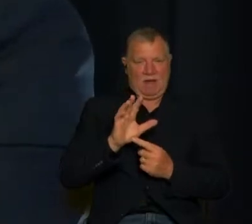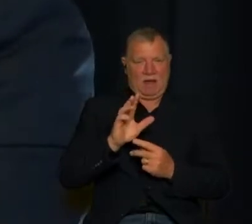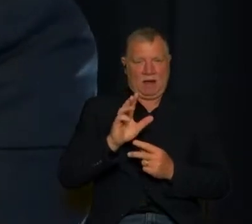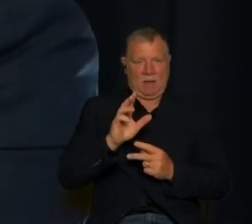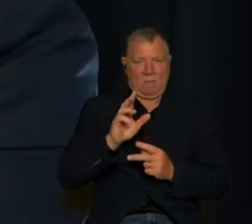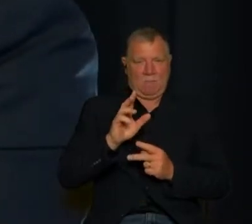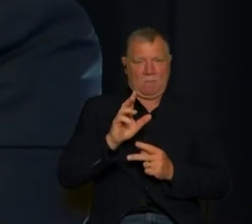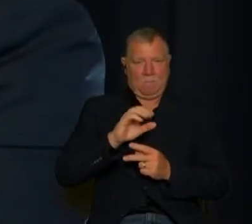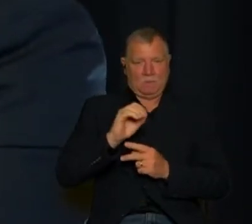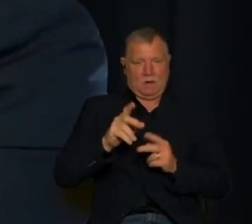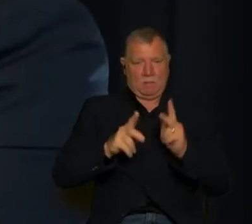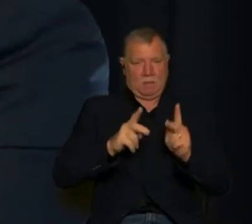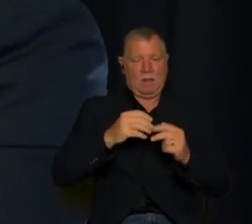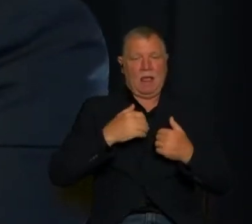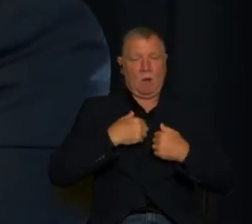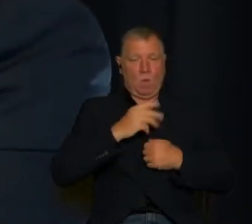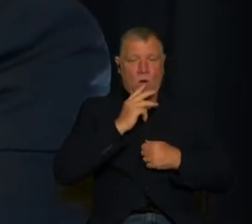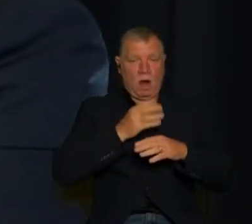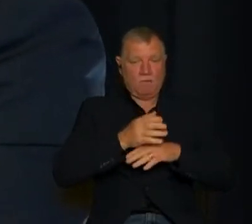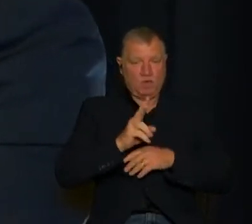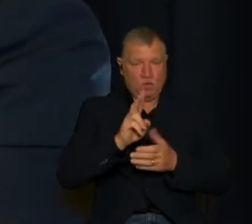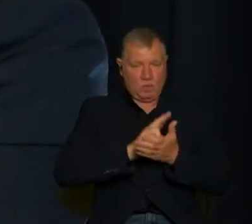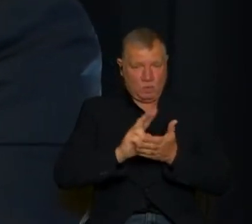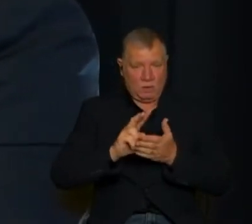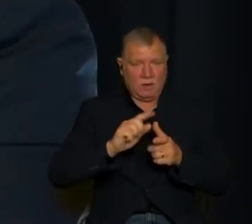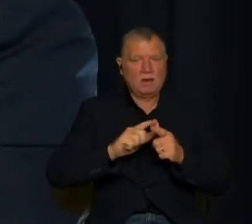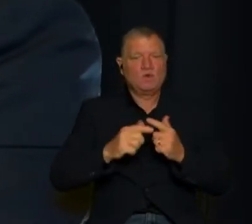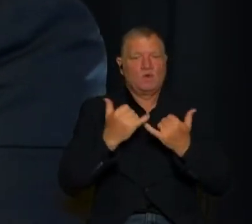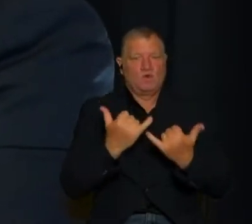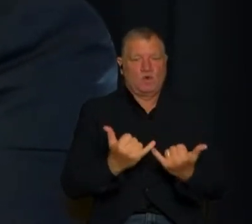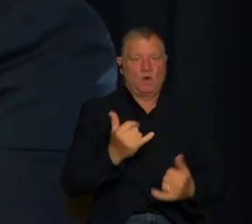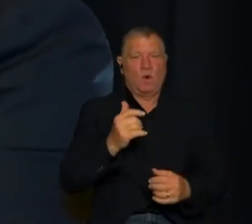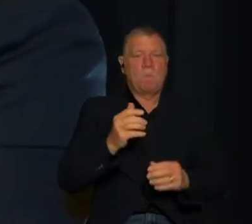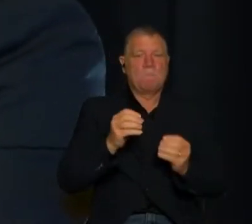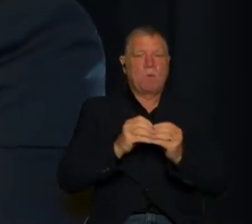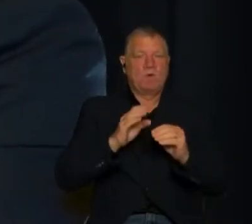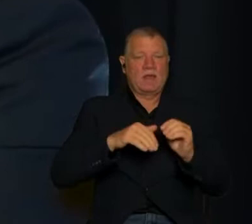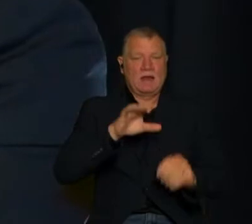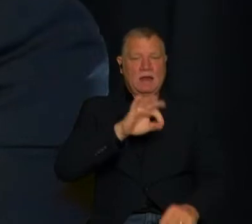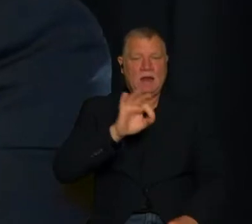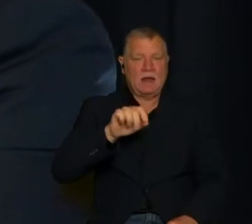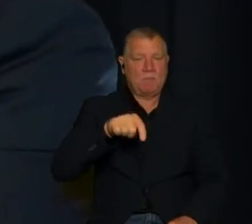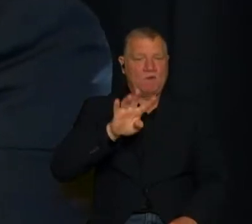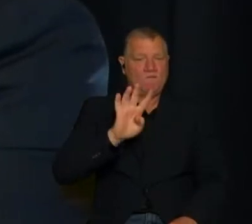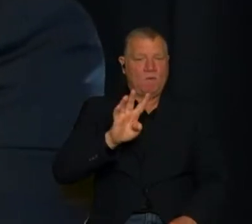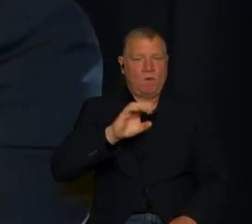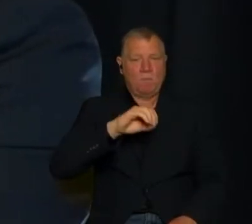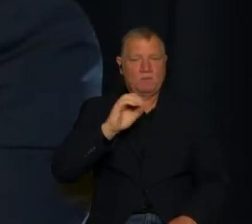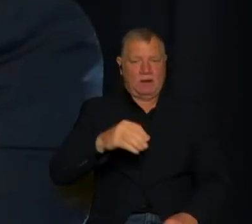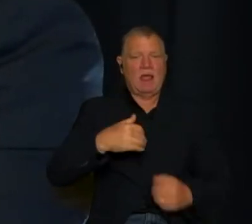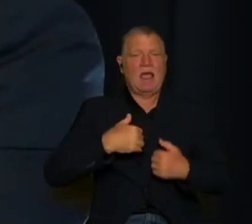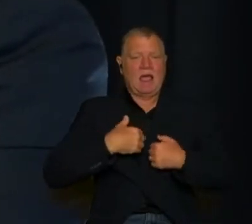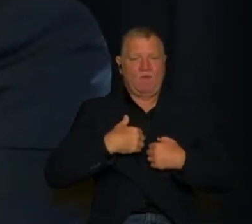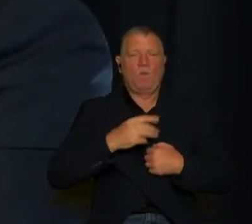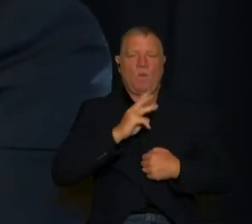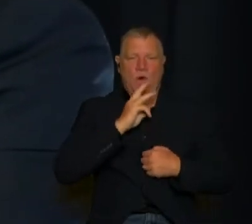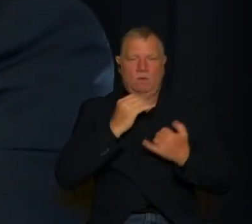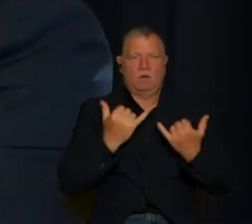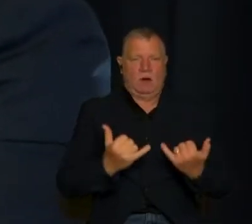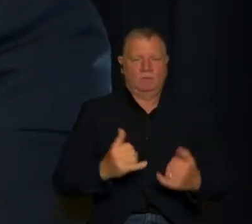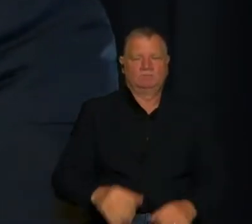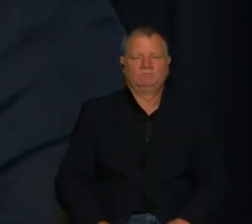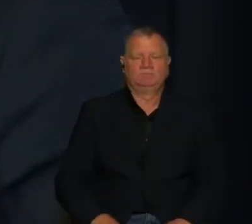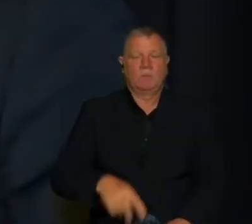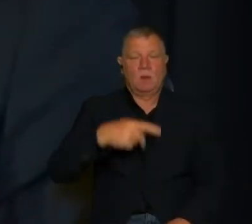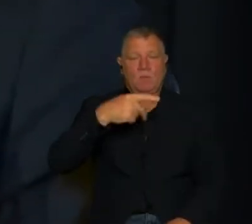after 2 weeks, and today, over 99.4% of its clients have service.